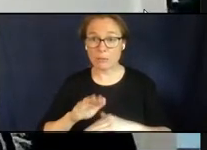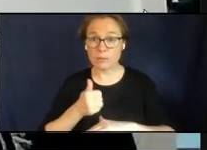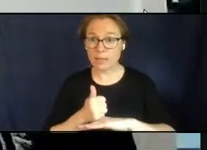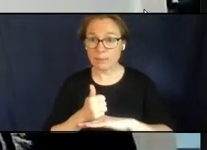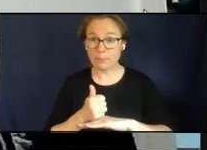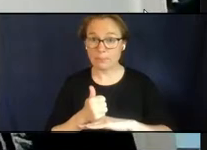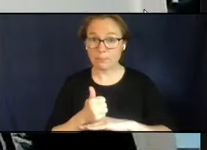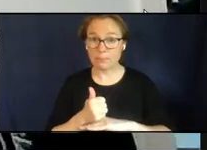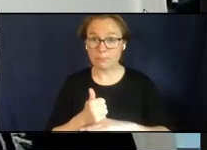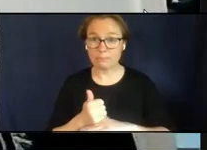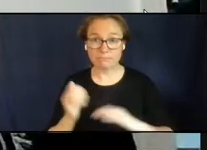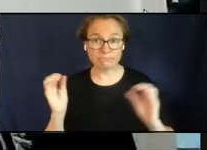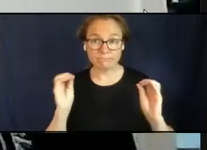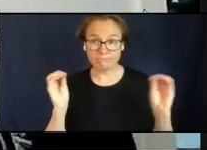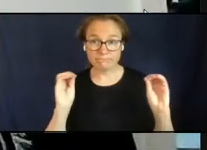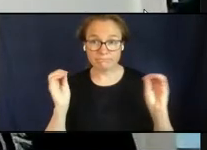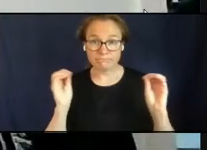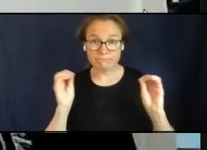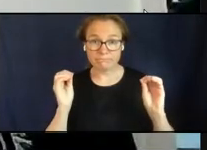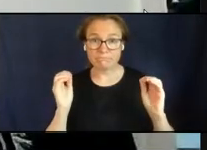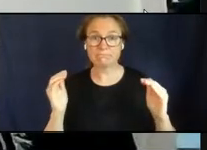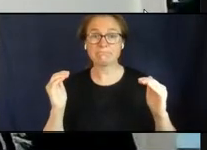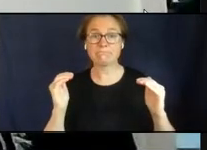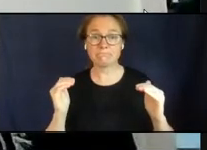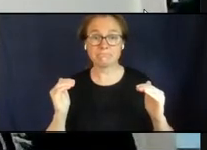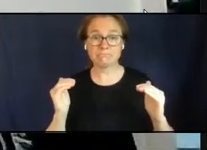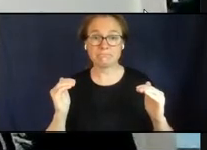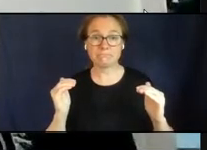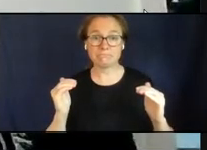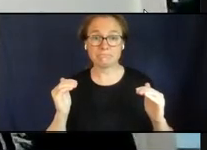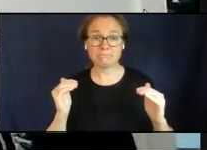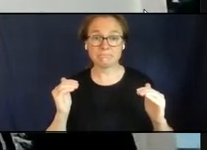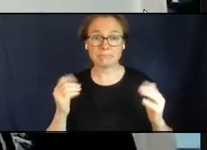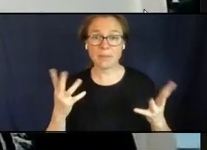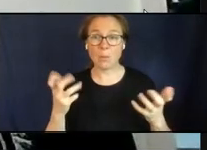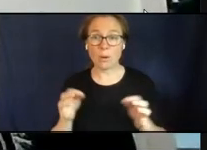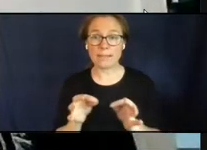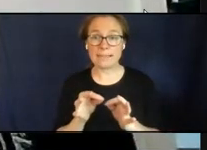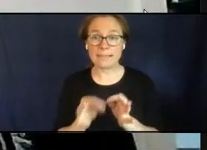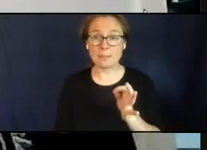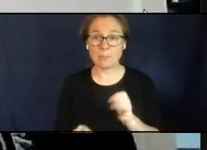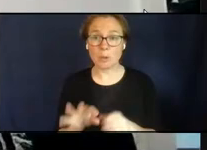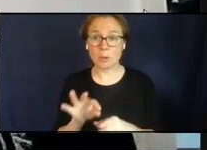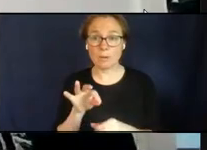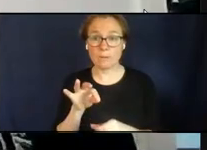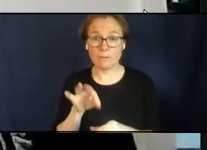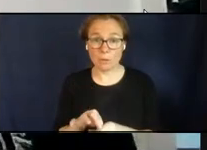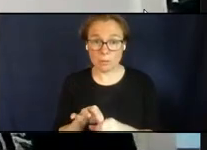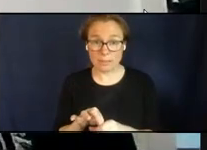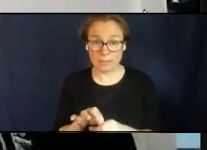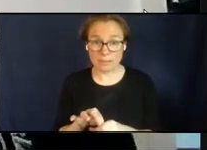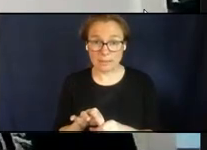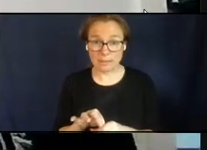Seeing none, can we just do a simple vote, Ms. Seeley?